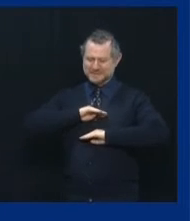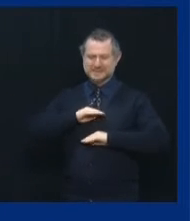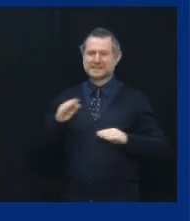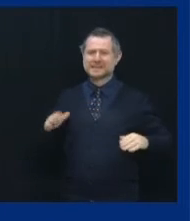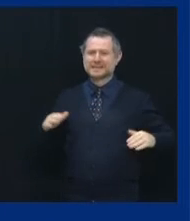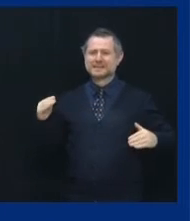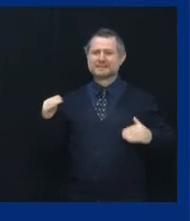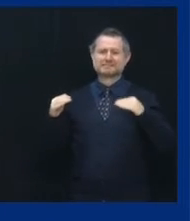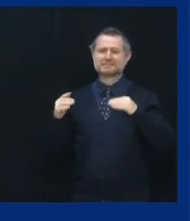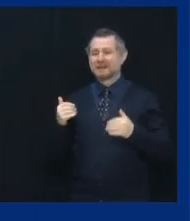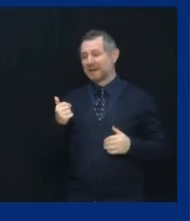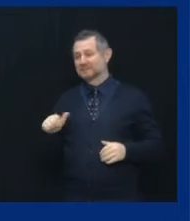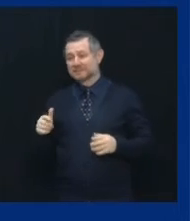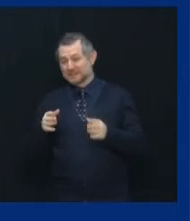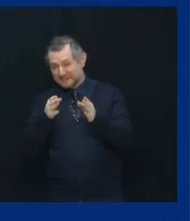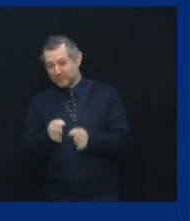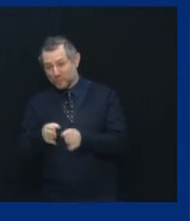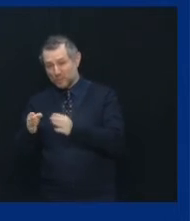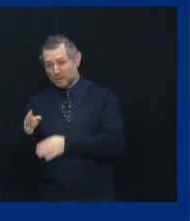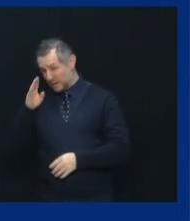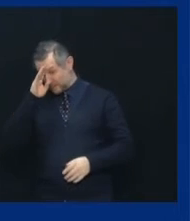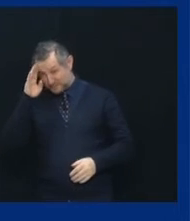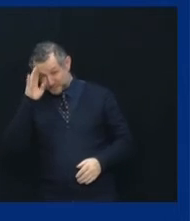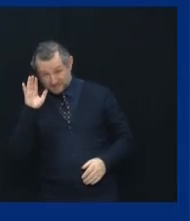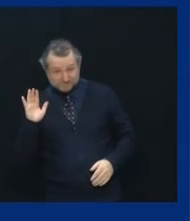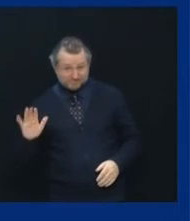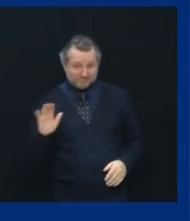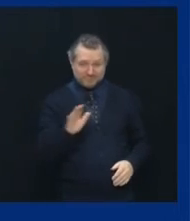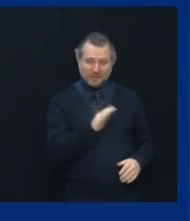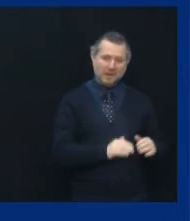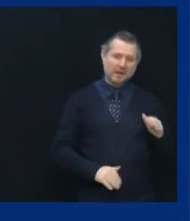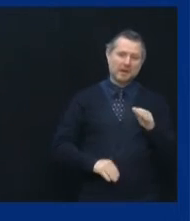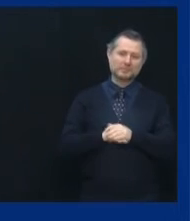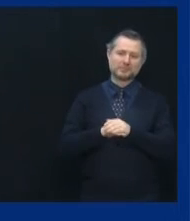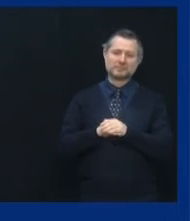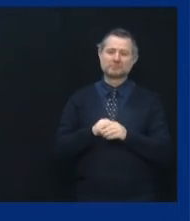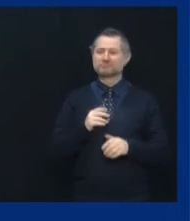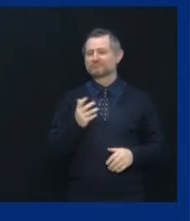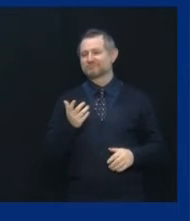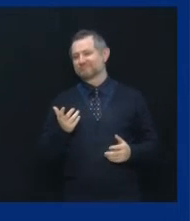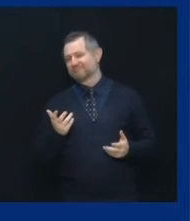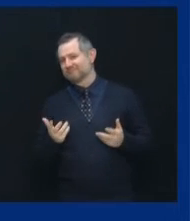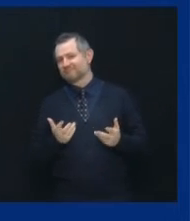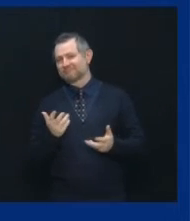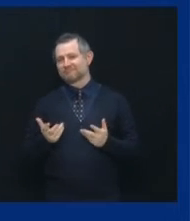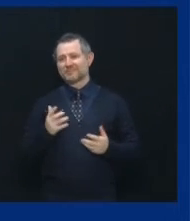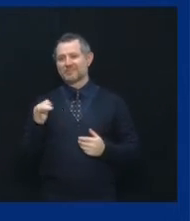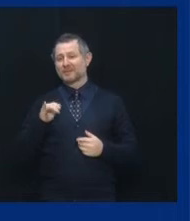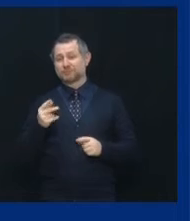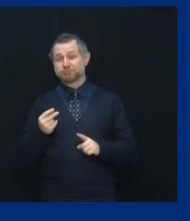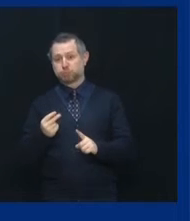hospital that hits saturation and has additional doses left over,